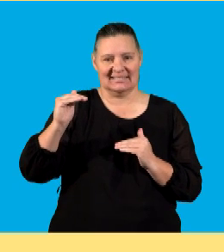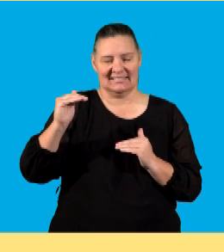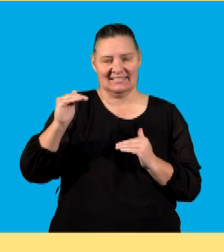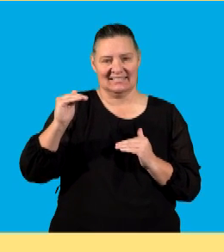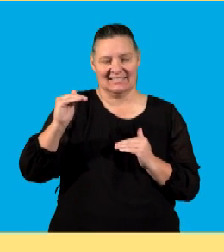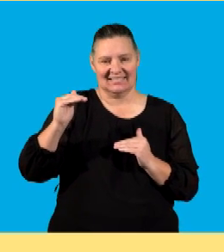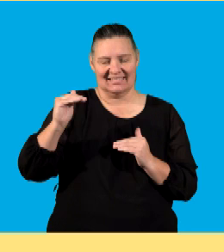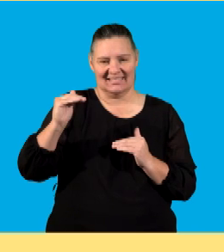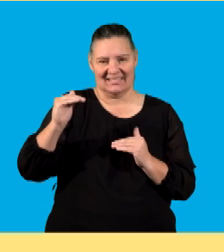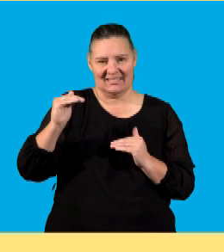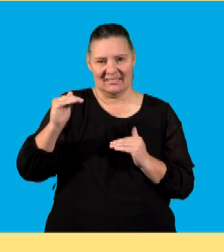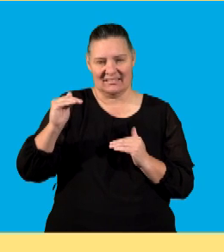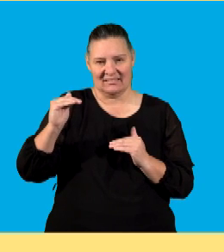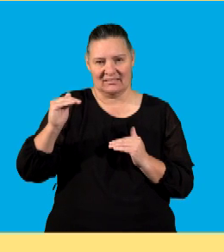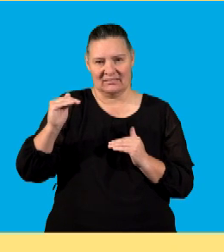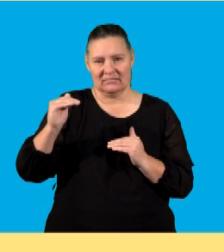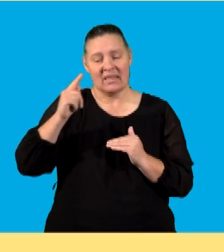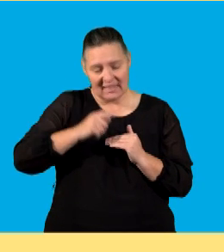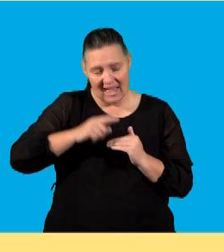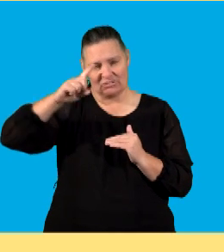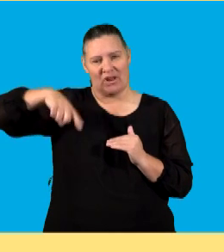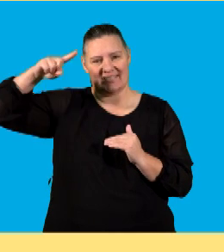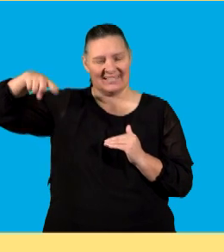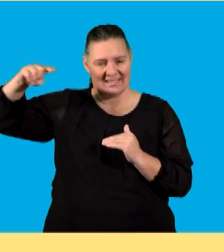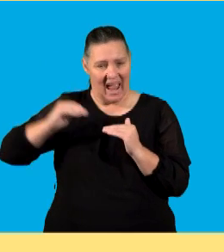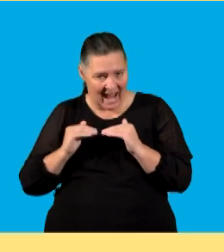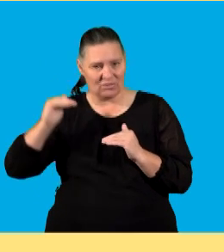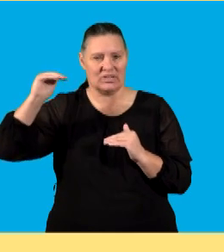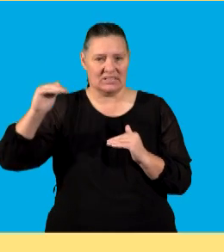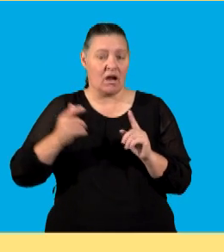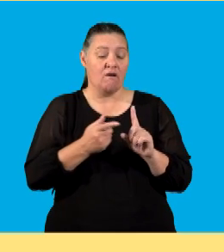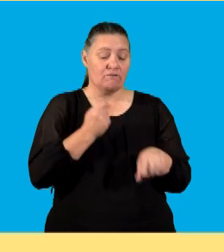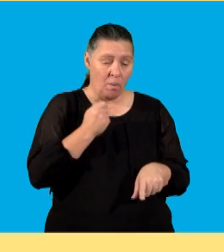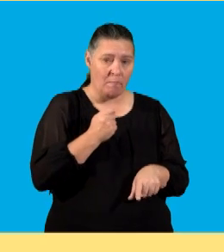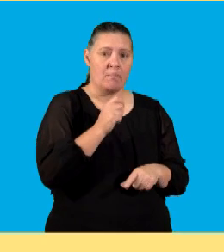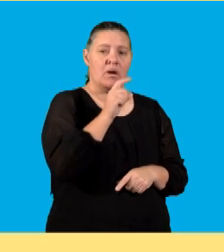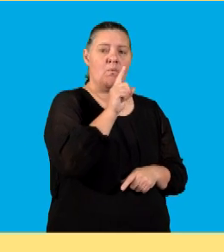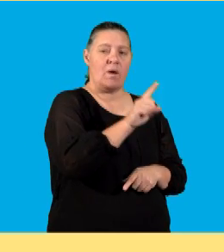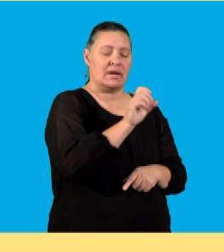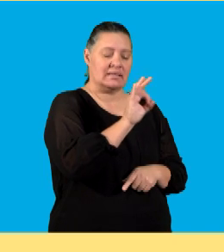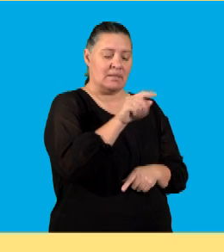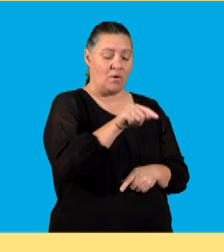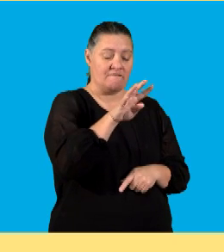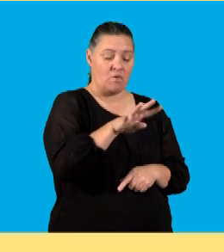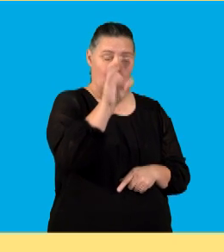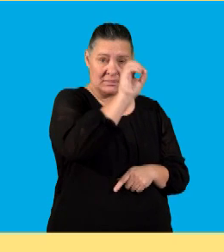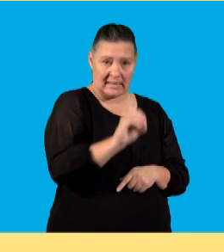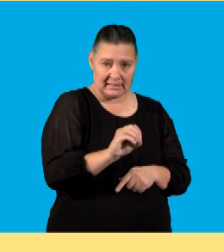Very important, this one. This is the trend. Has increased from